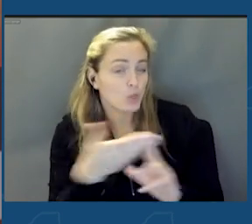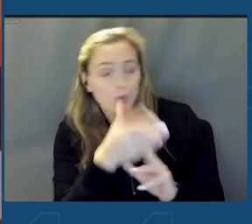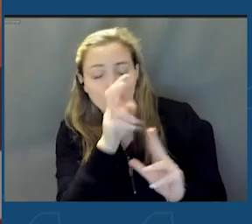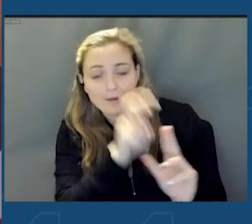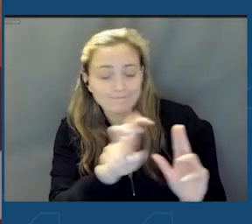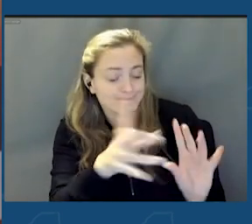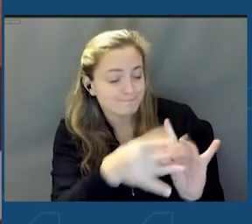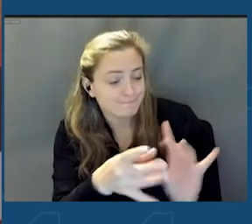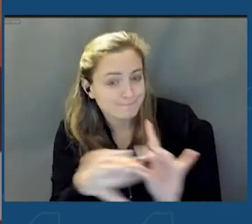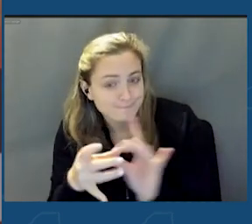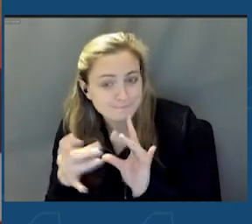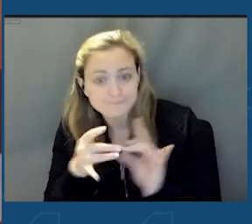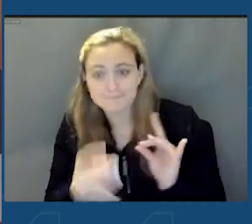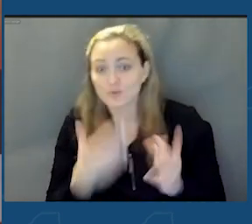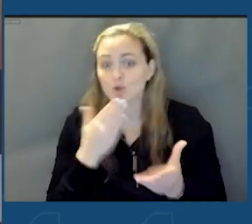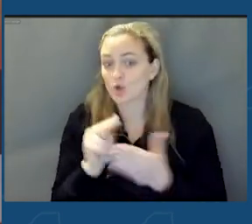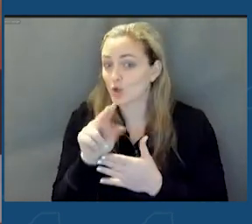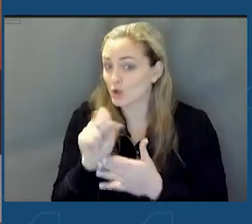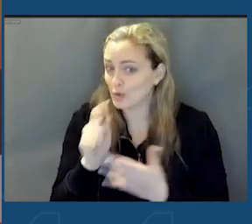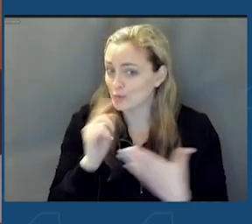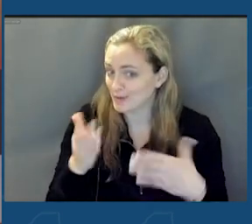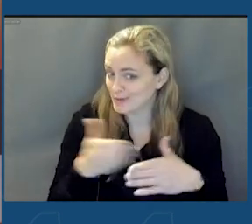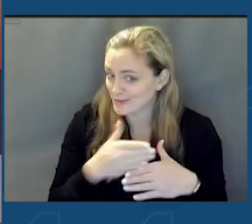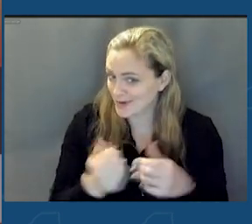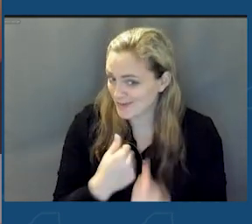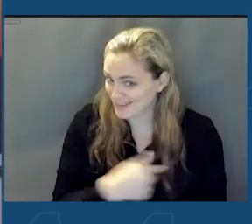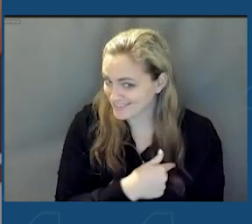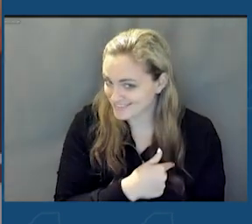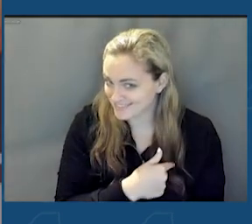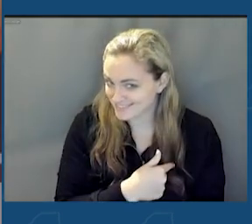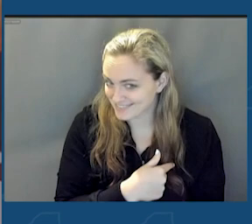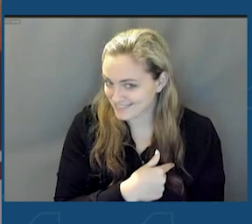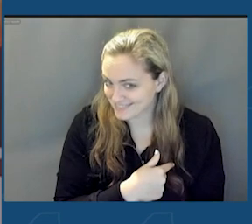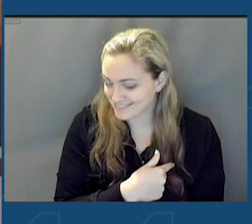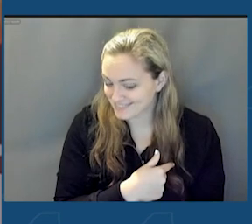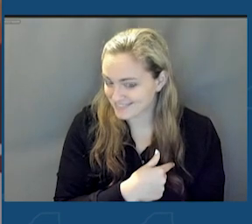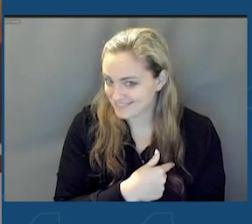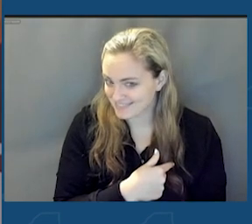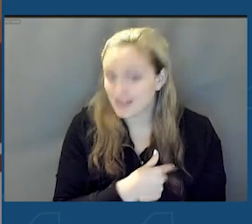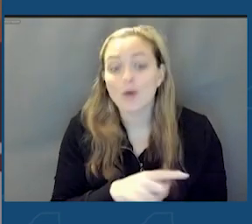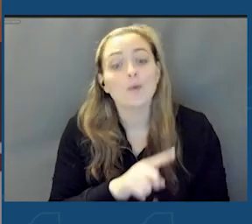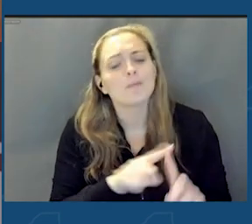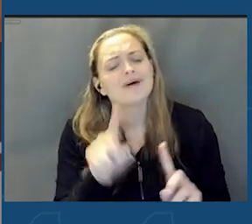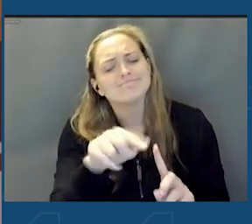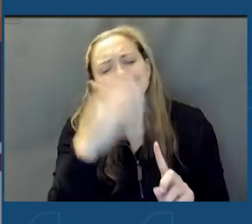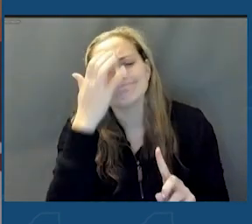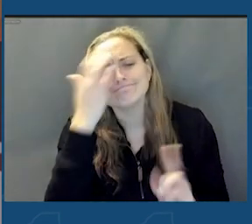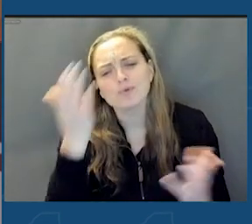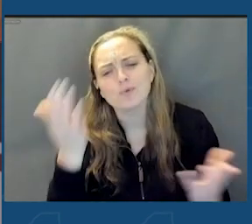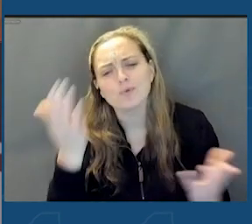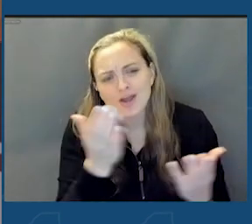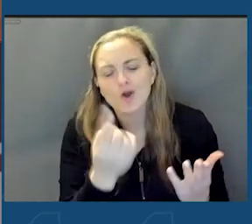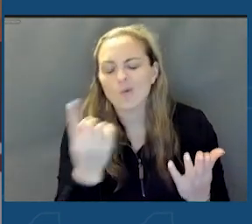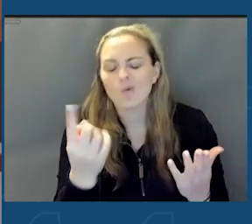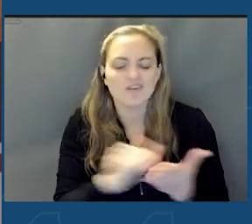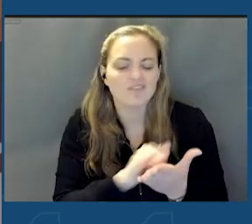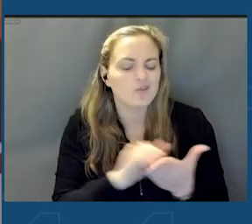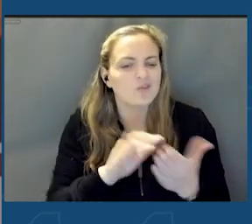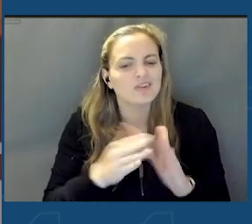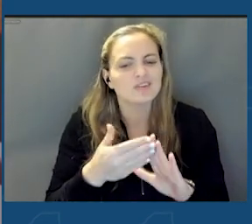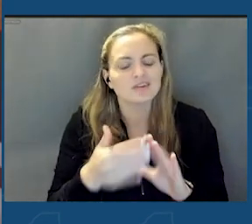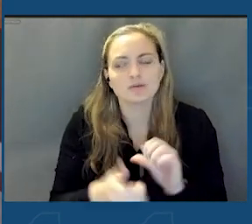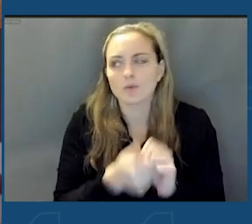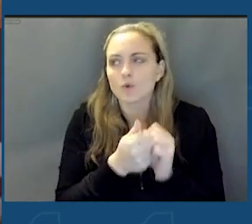has some good news that she wants to deliver. But as you know, we are here in one of New York City's most